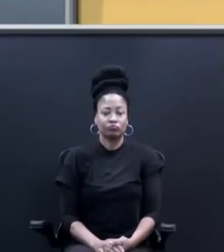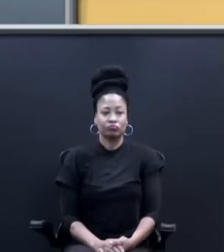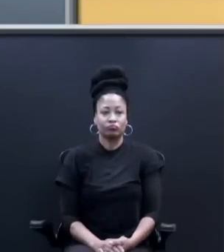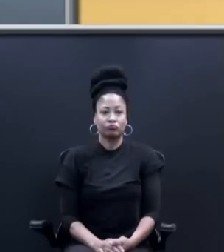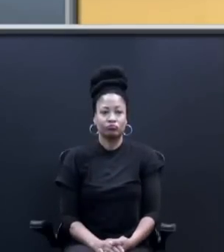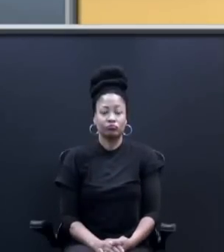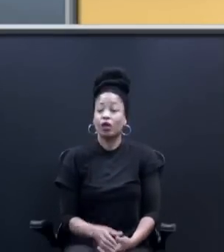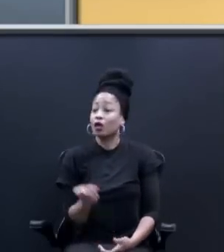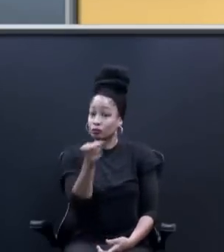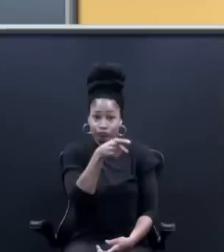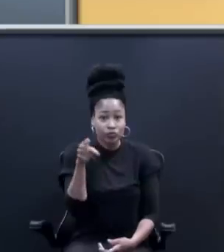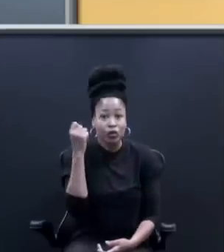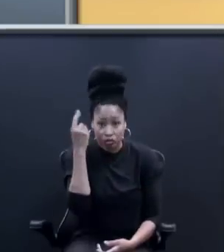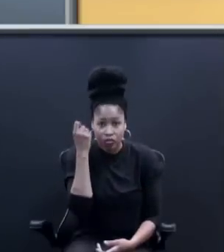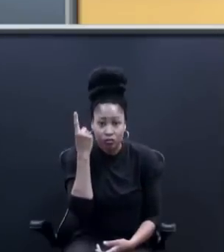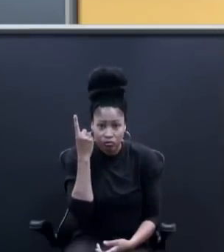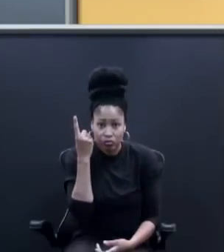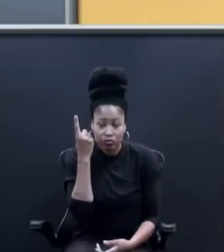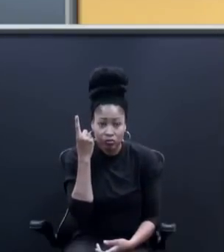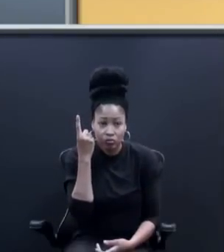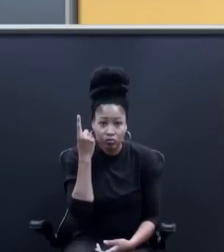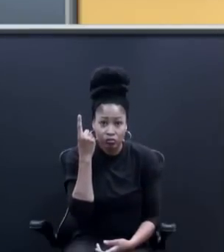Y'all understand?